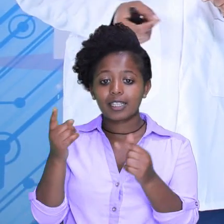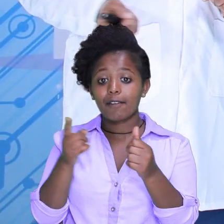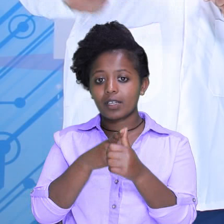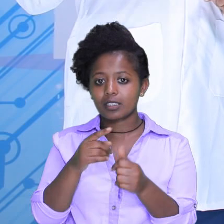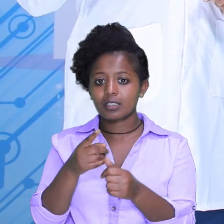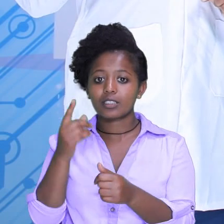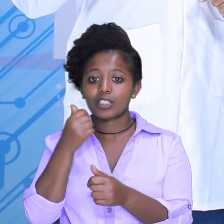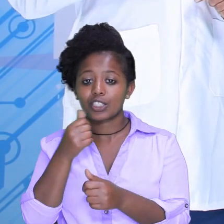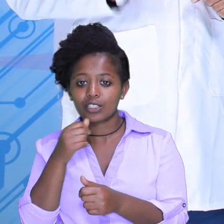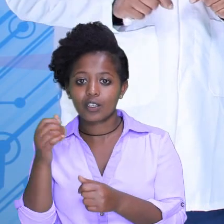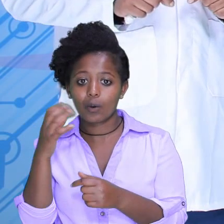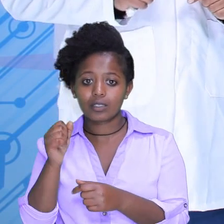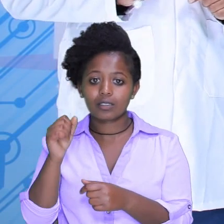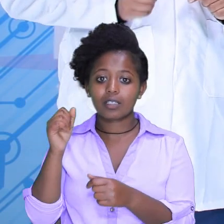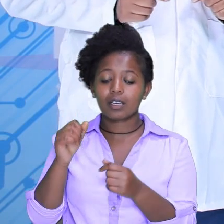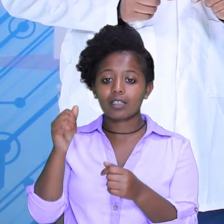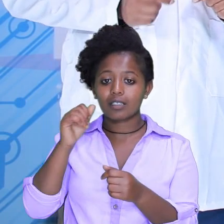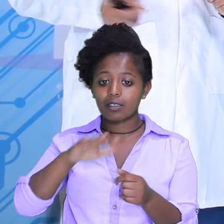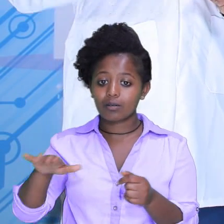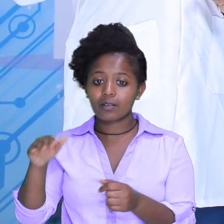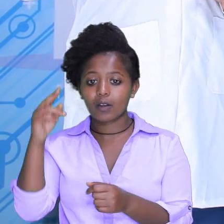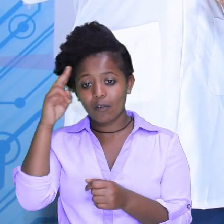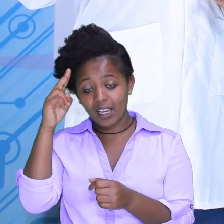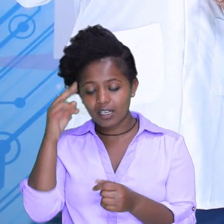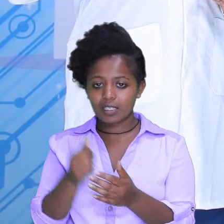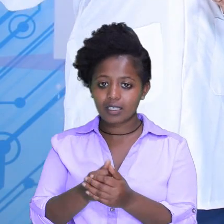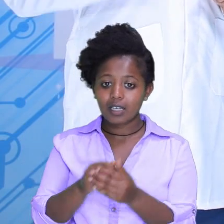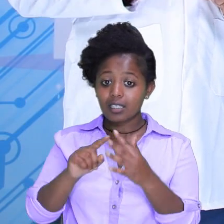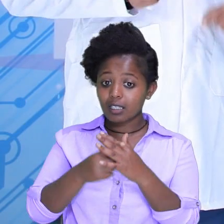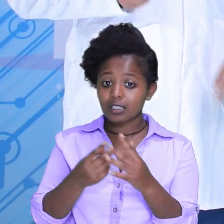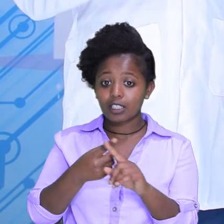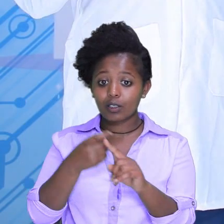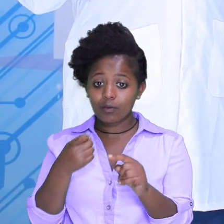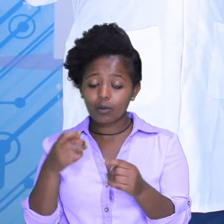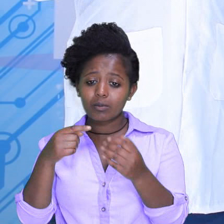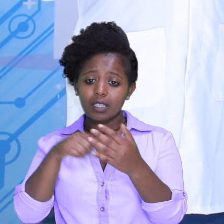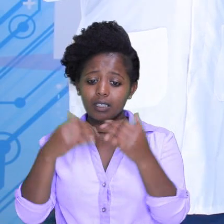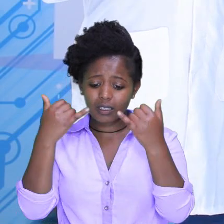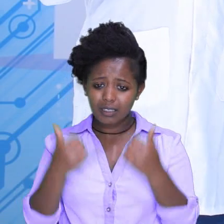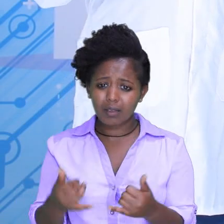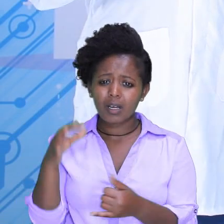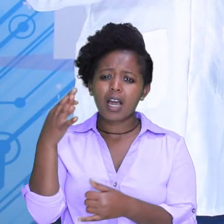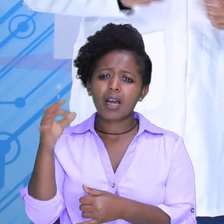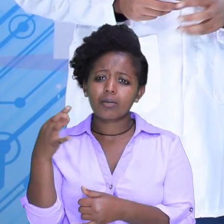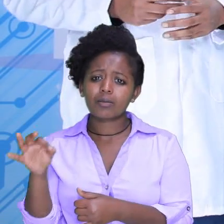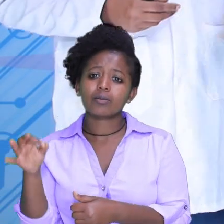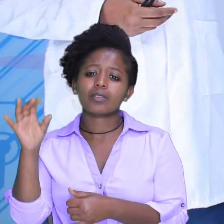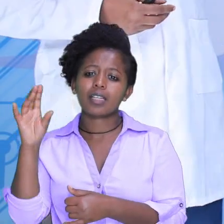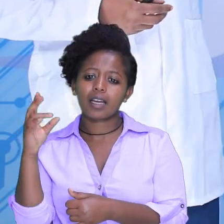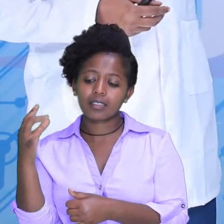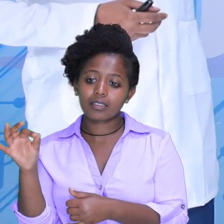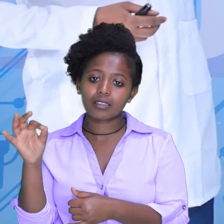she was the daughter of Henry VIII. Starting from that up to